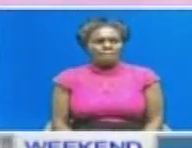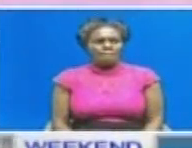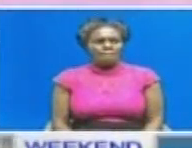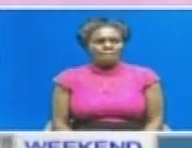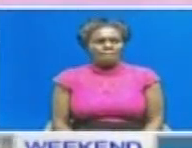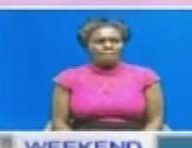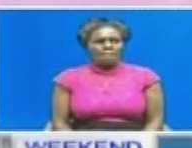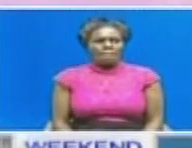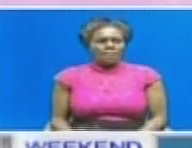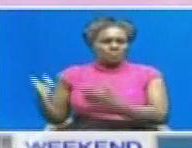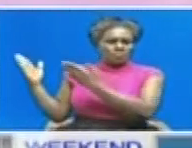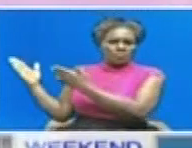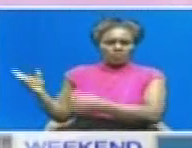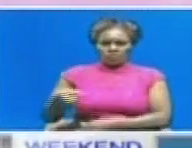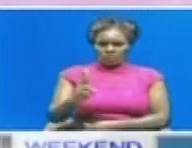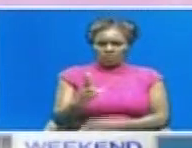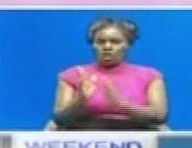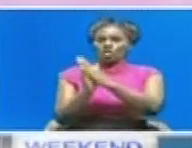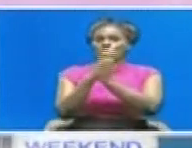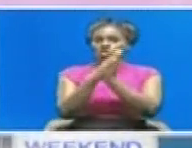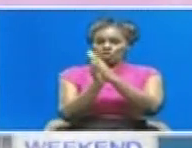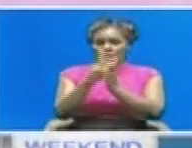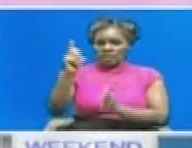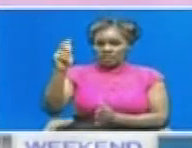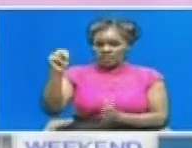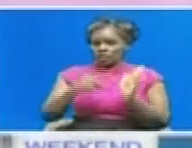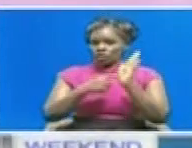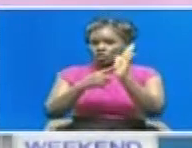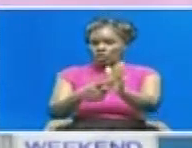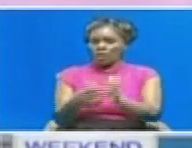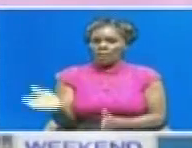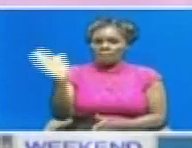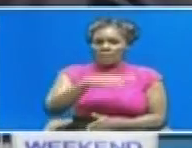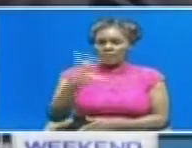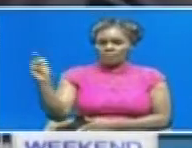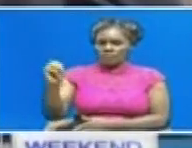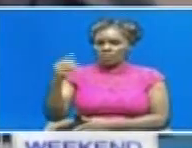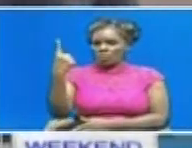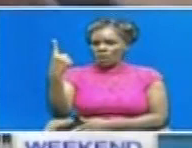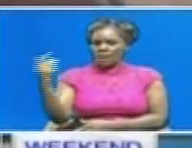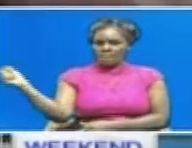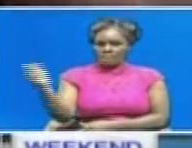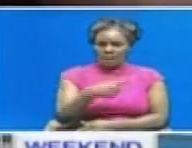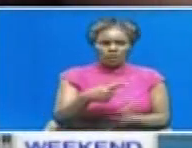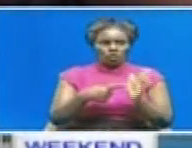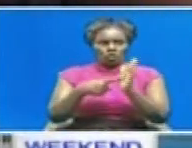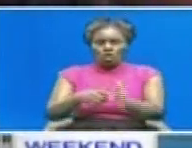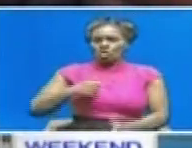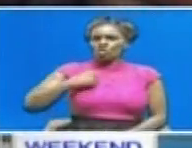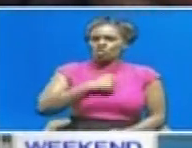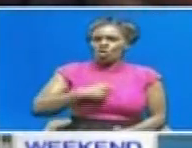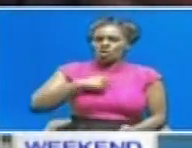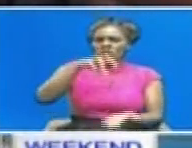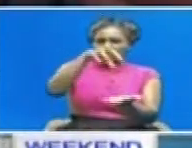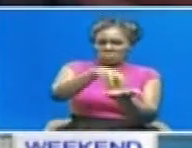Masharia, was shot as he was in a story aired by KTN, The Return to Mpeketoni, about a month ago. It revealed the sorry state in